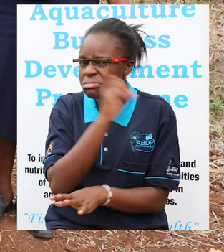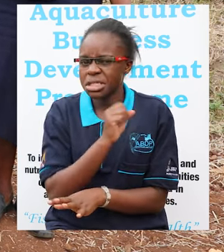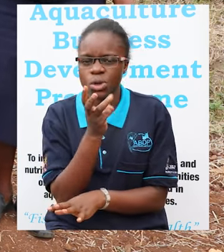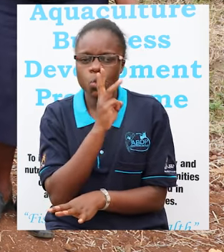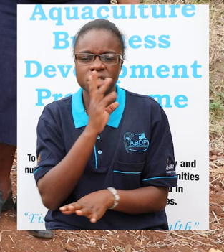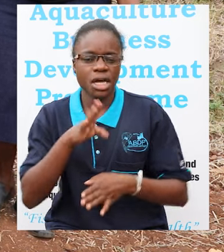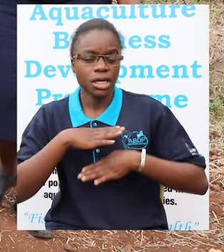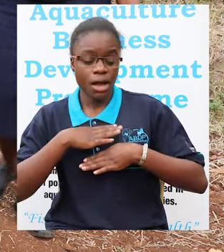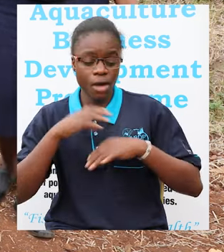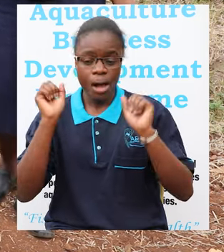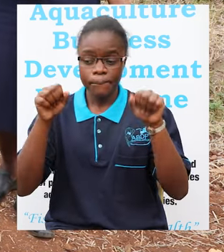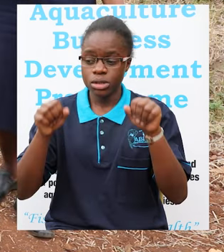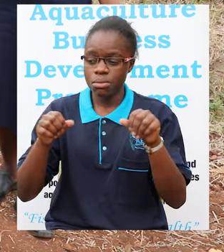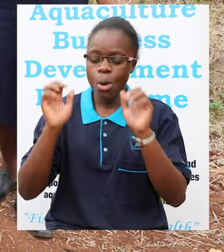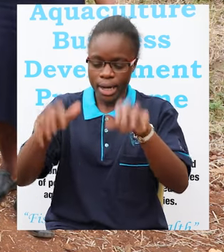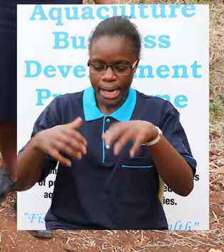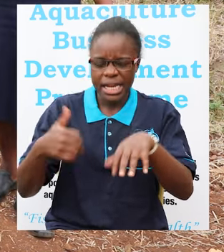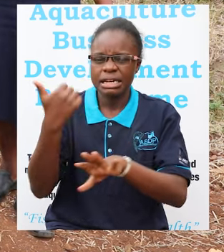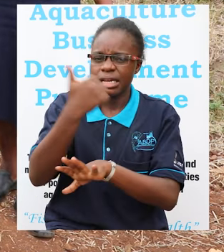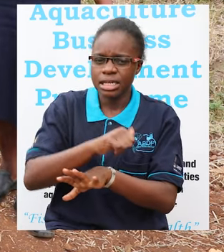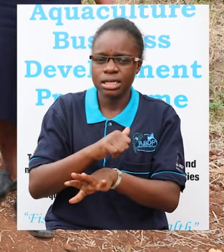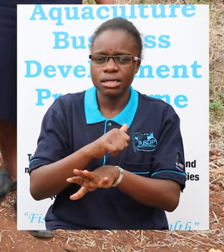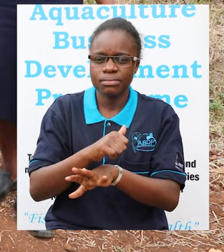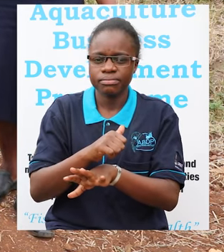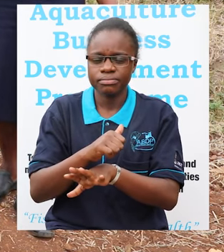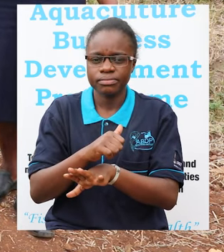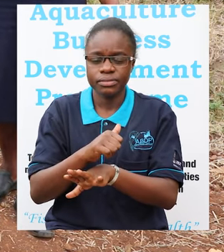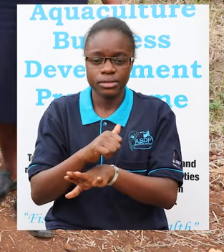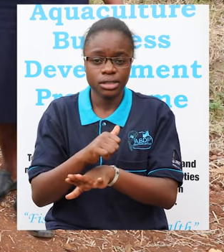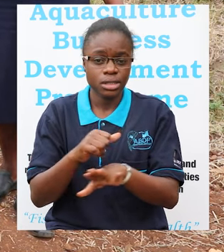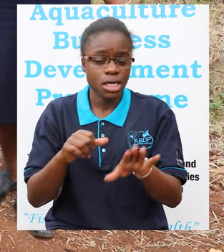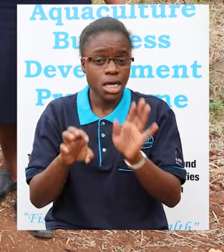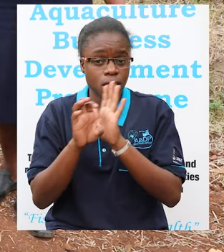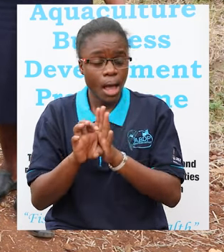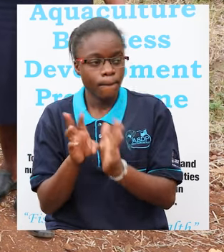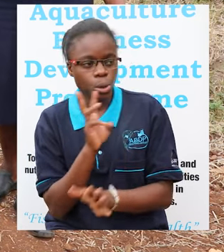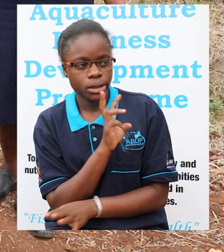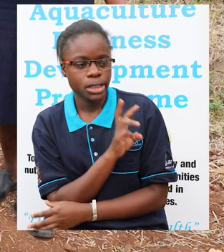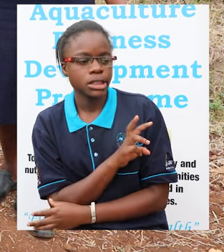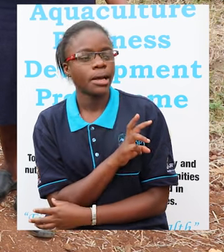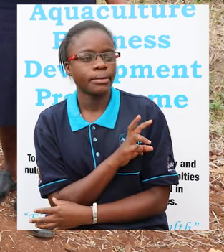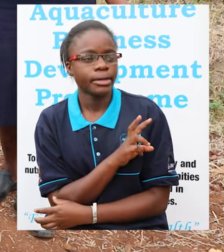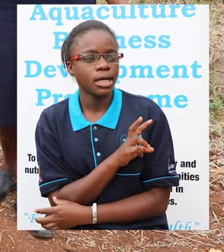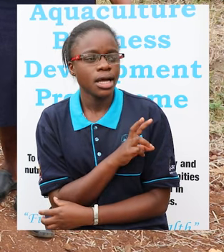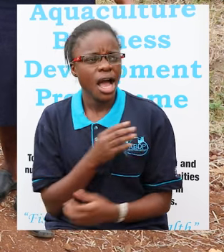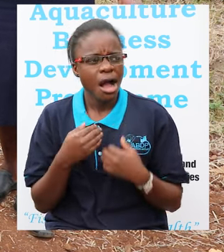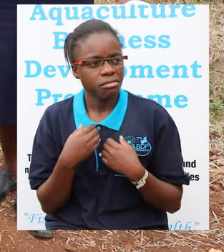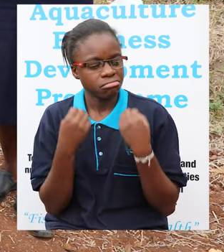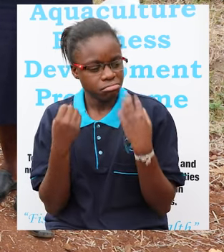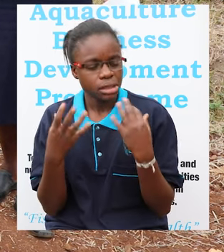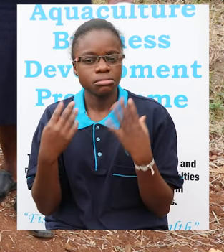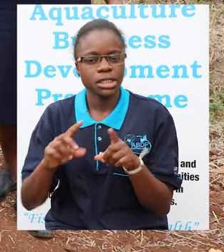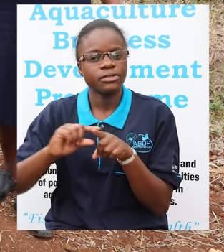put, depending on what you want to achieve. As you can see this particular one, it has a lot of vegetables